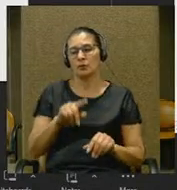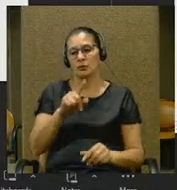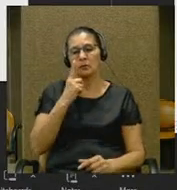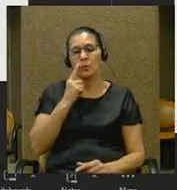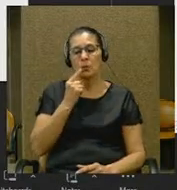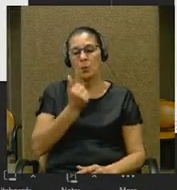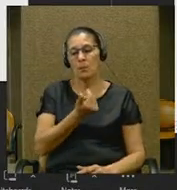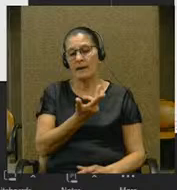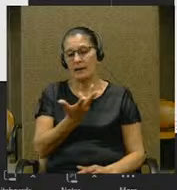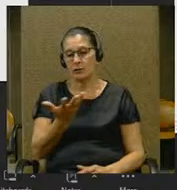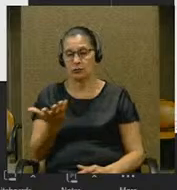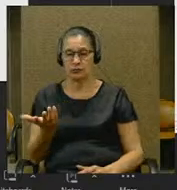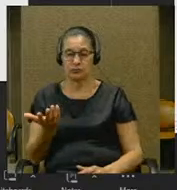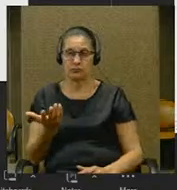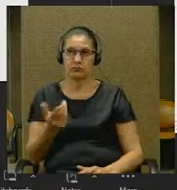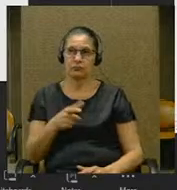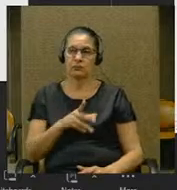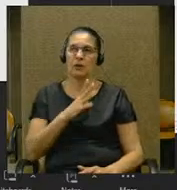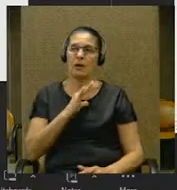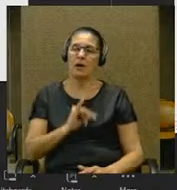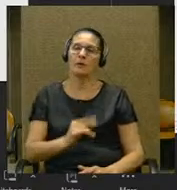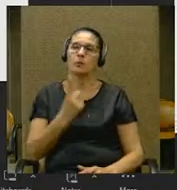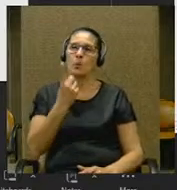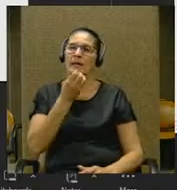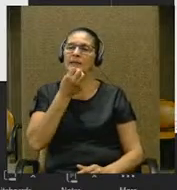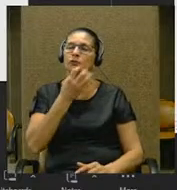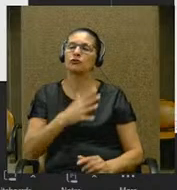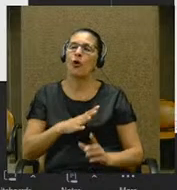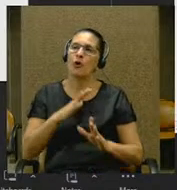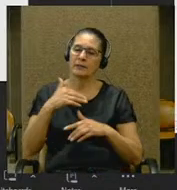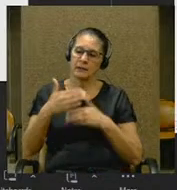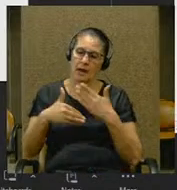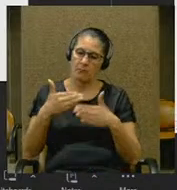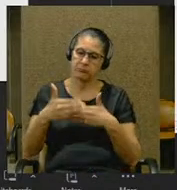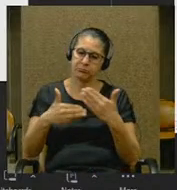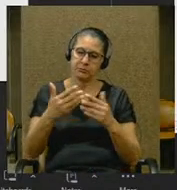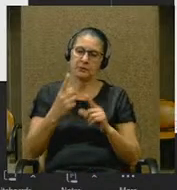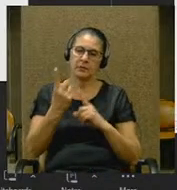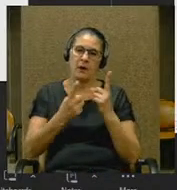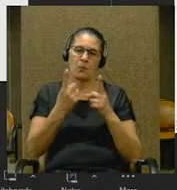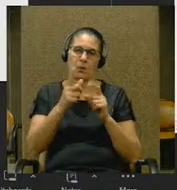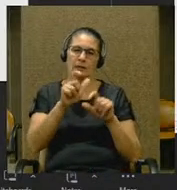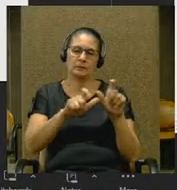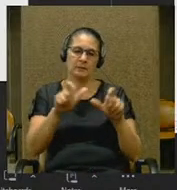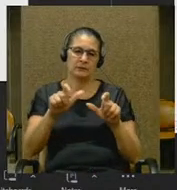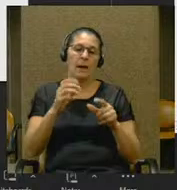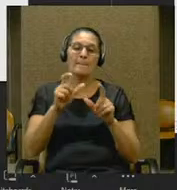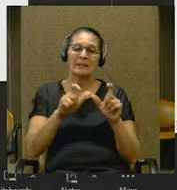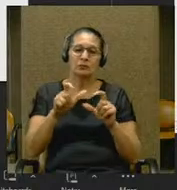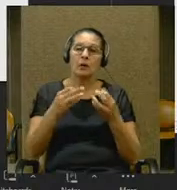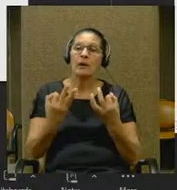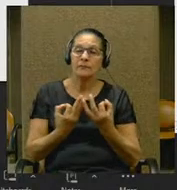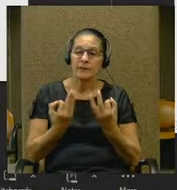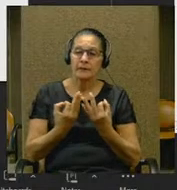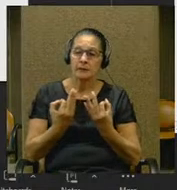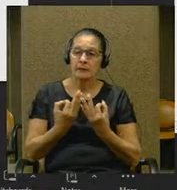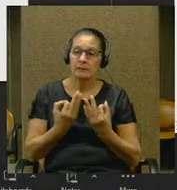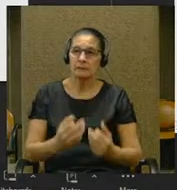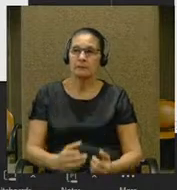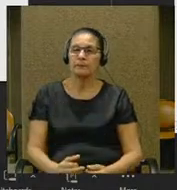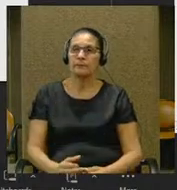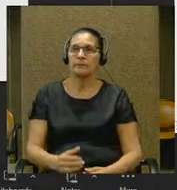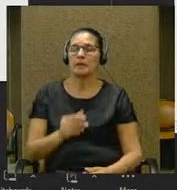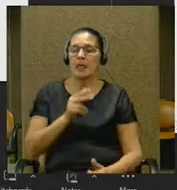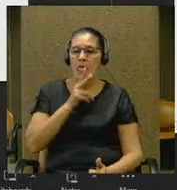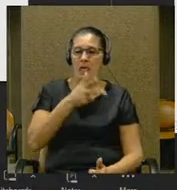is a terrible human story. The story of real individuals, real people, sons, daughters, sisters,